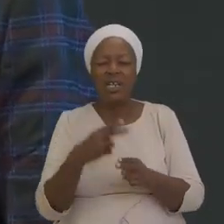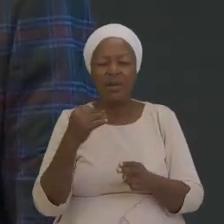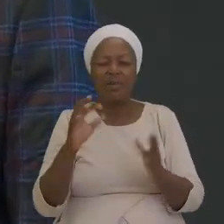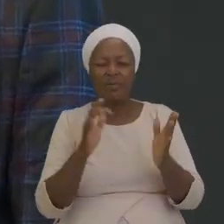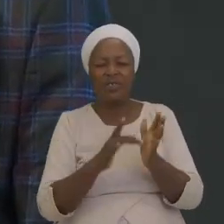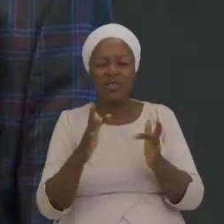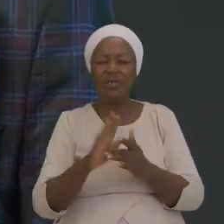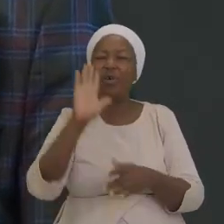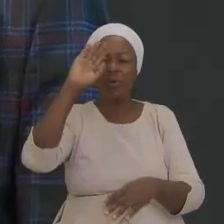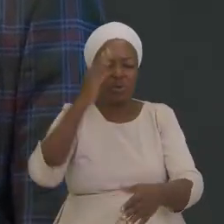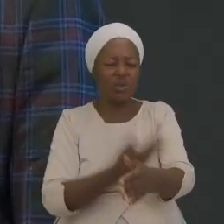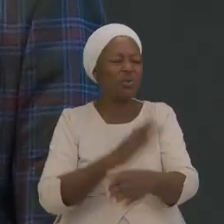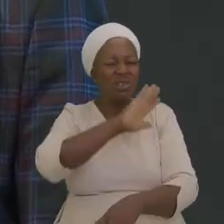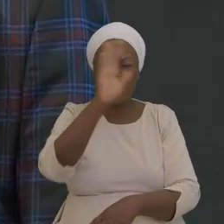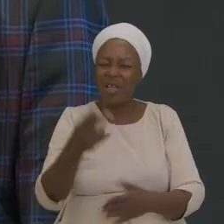son, will never fail.